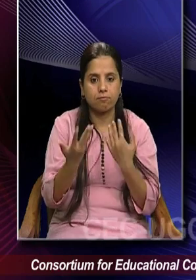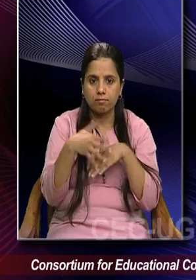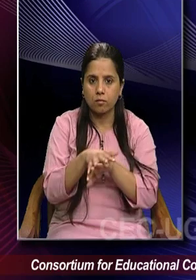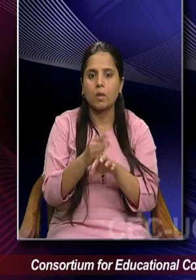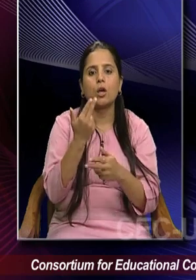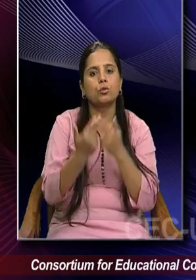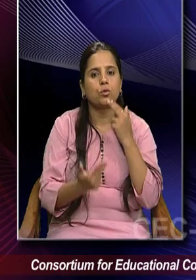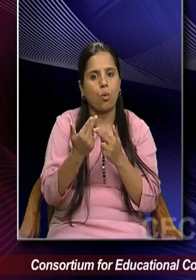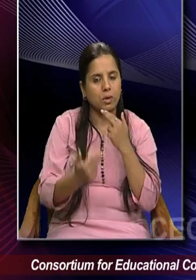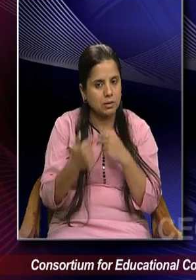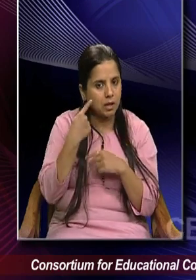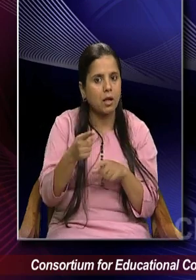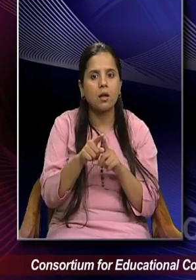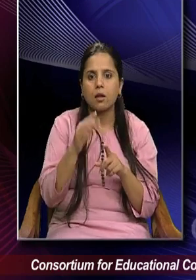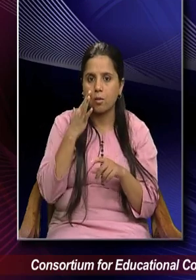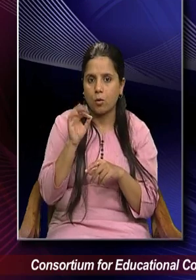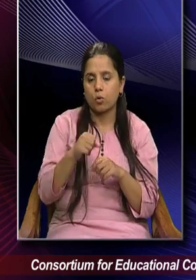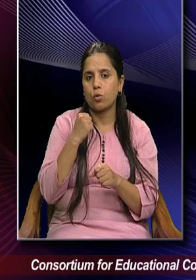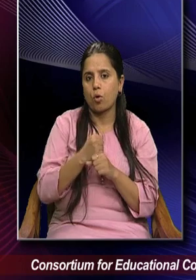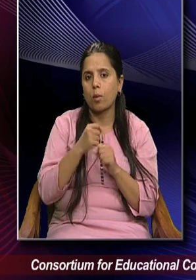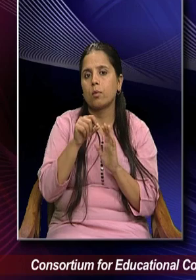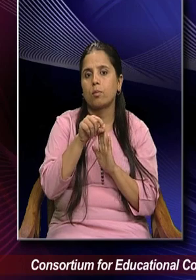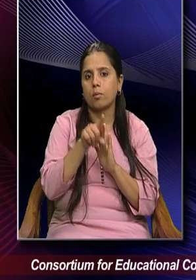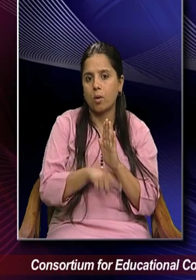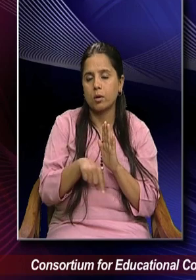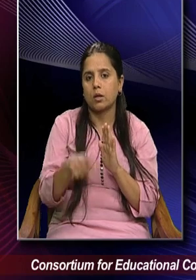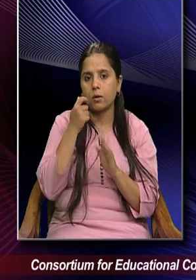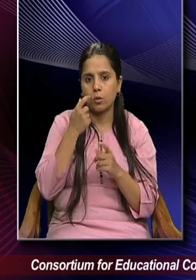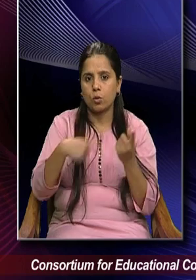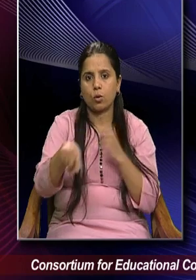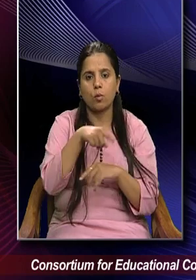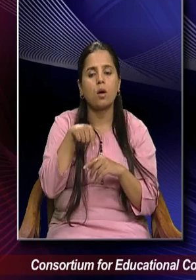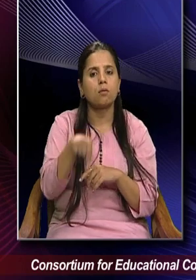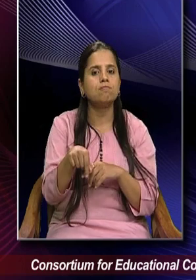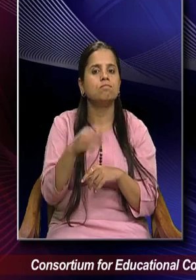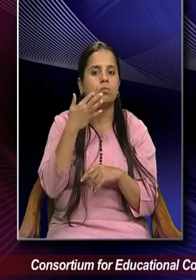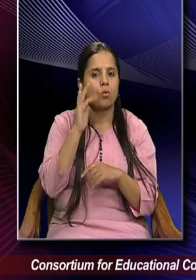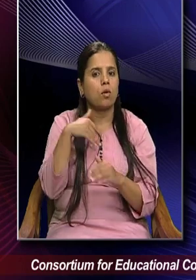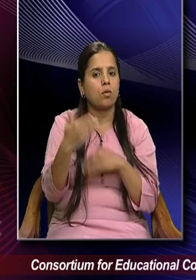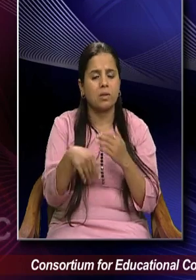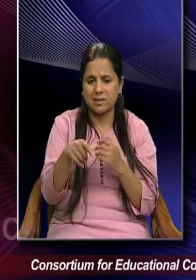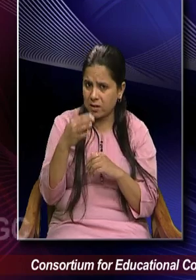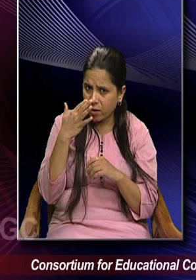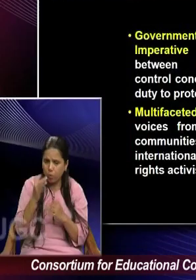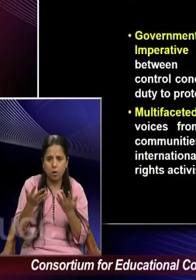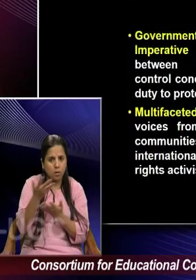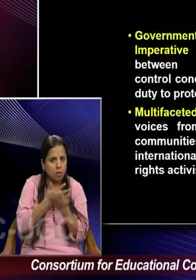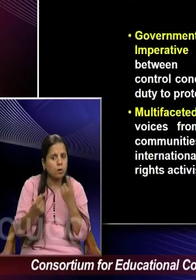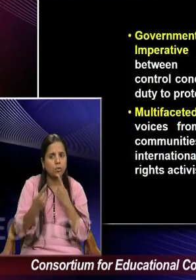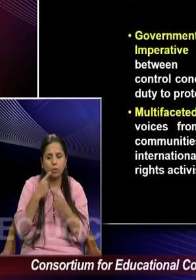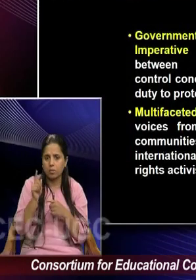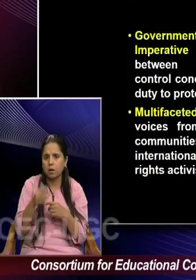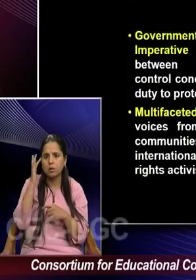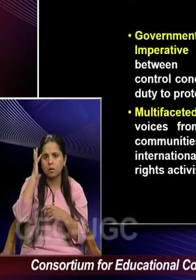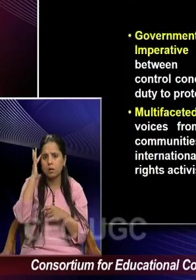integration stories. Government policies versus humanitarian imperative. It's very important to discuss the